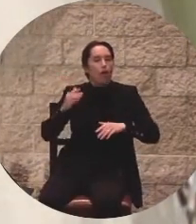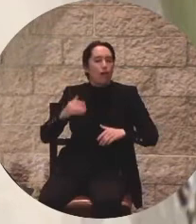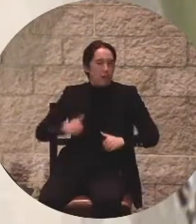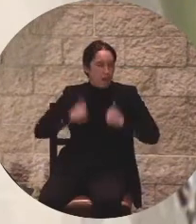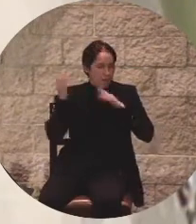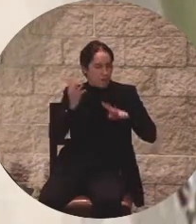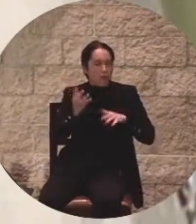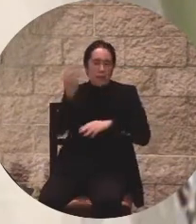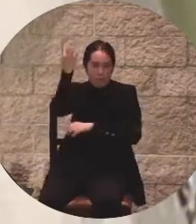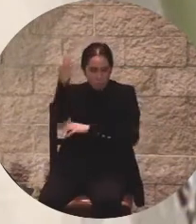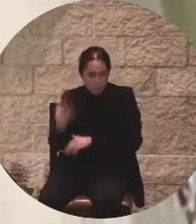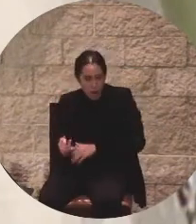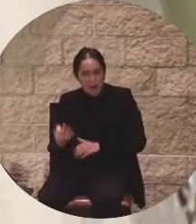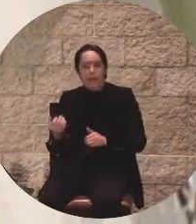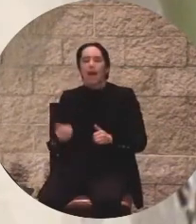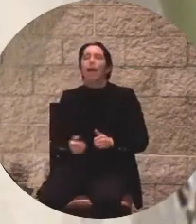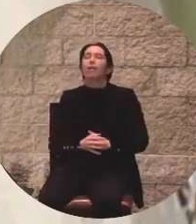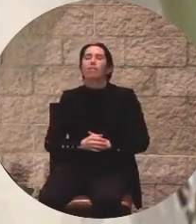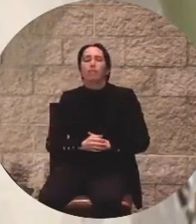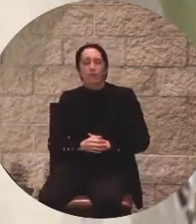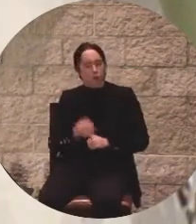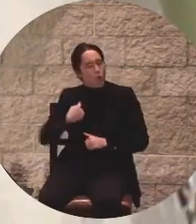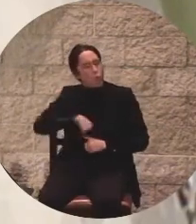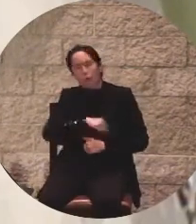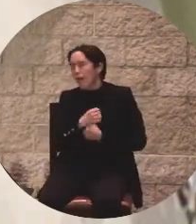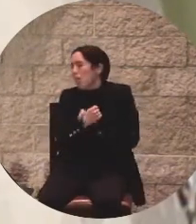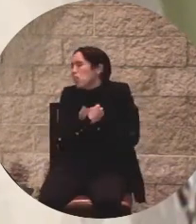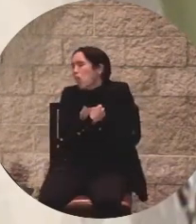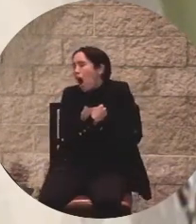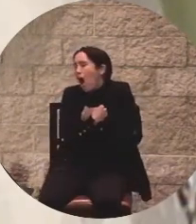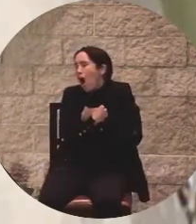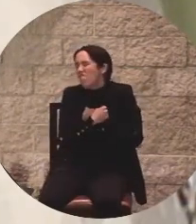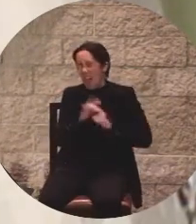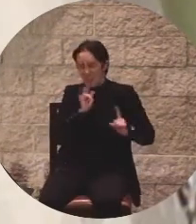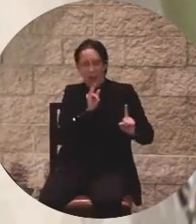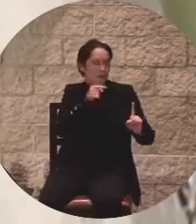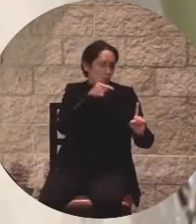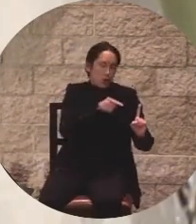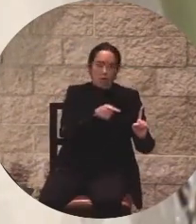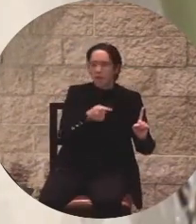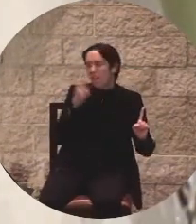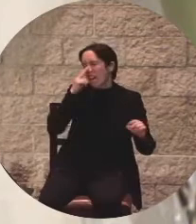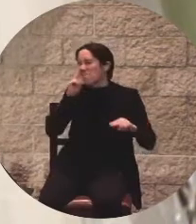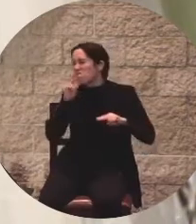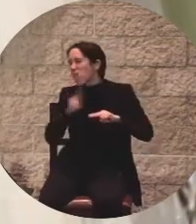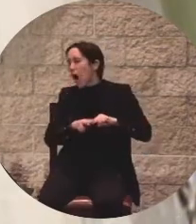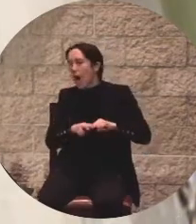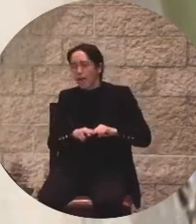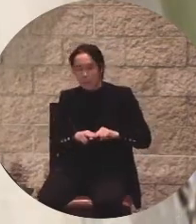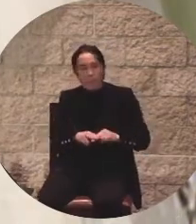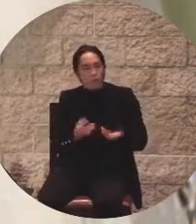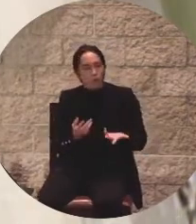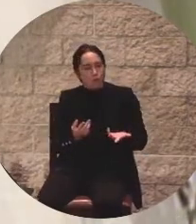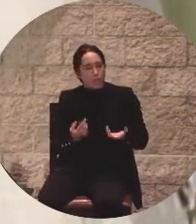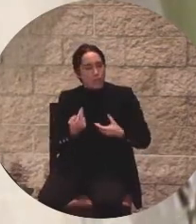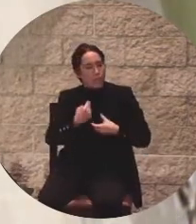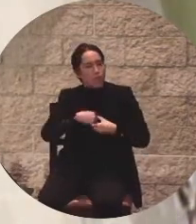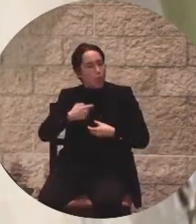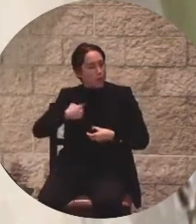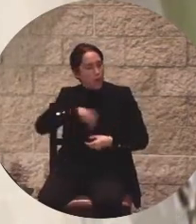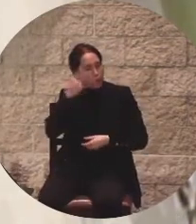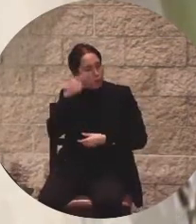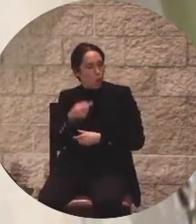Jay Fuchs. We love her. She is fun. And here she is to do a couple of songs,